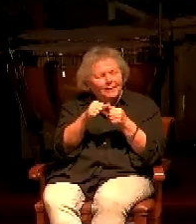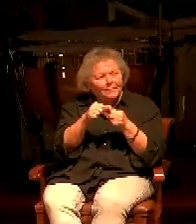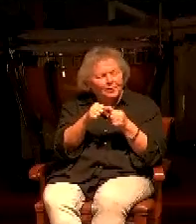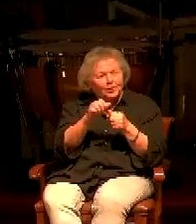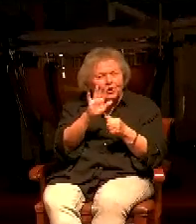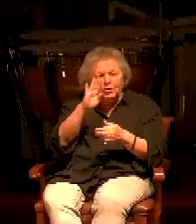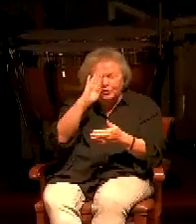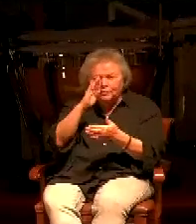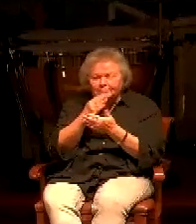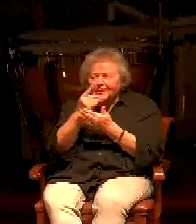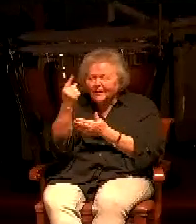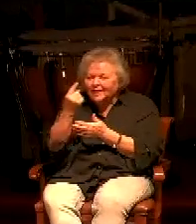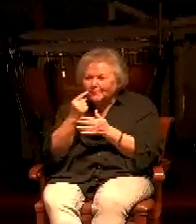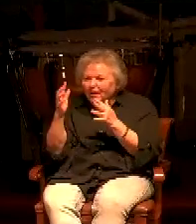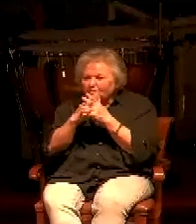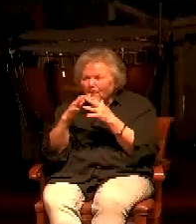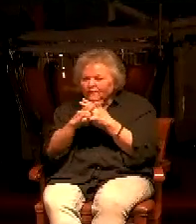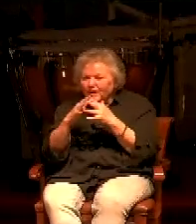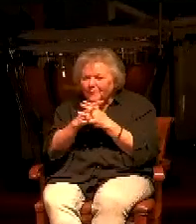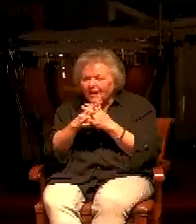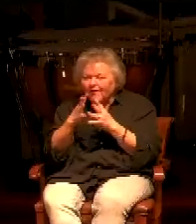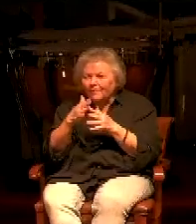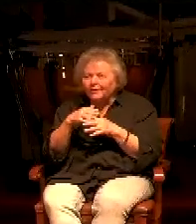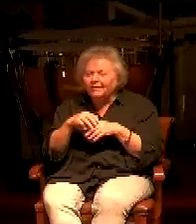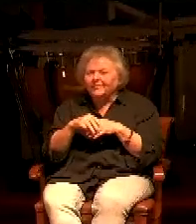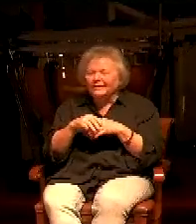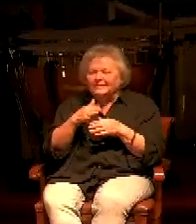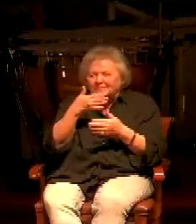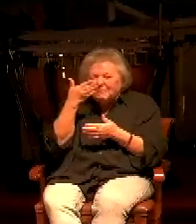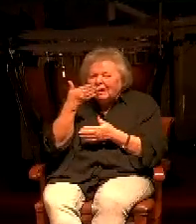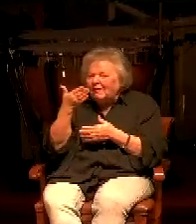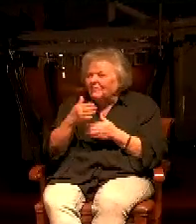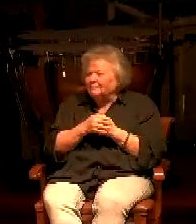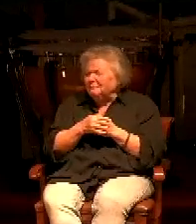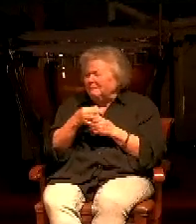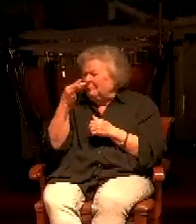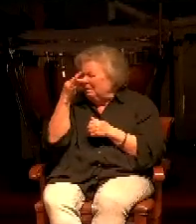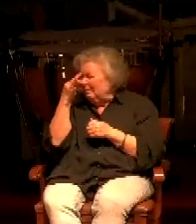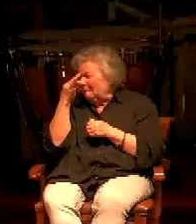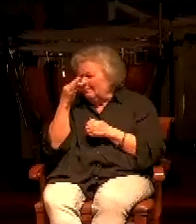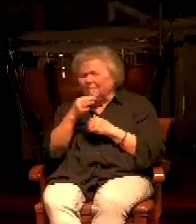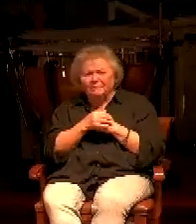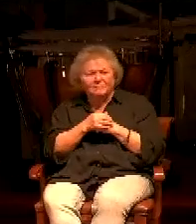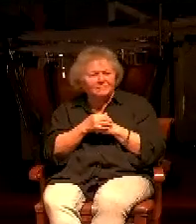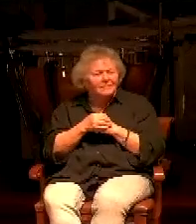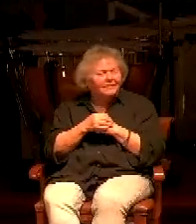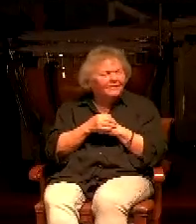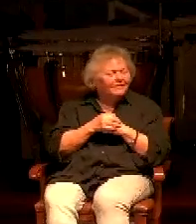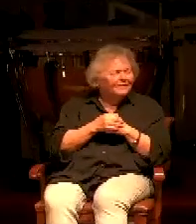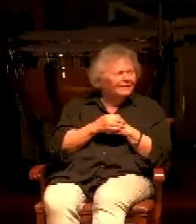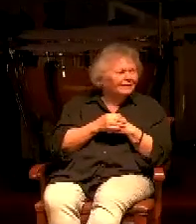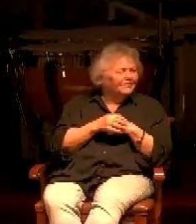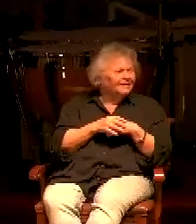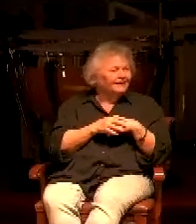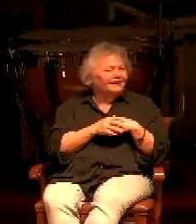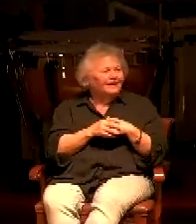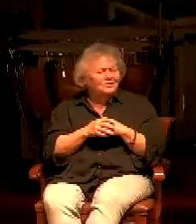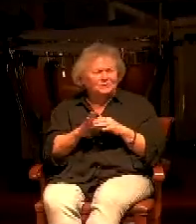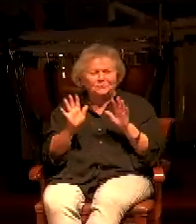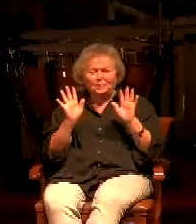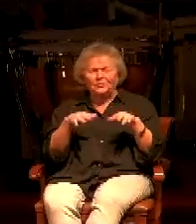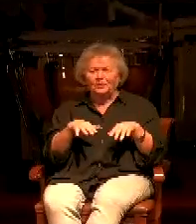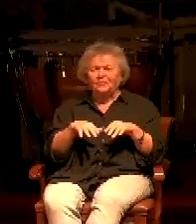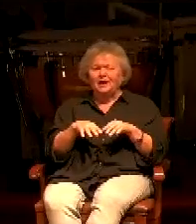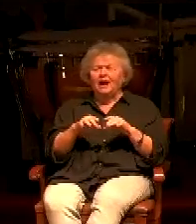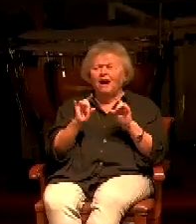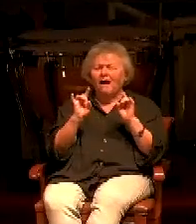home from baseball or football practice. You know that smell. It's a mix of sweat and Axe body spray, and it is